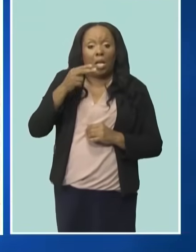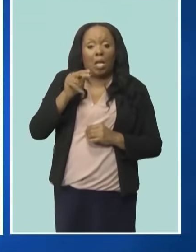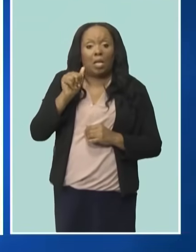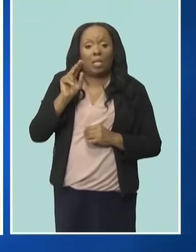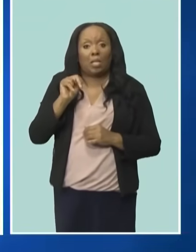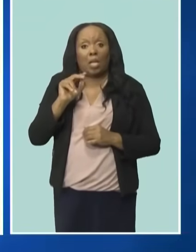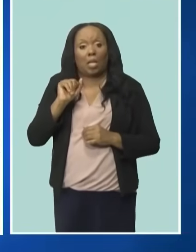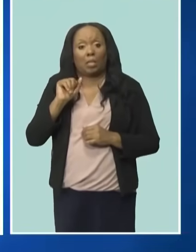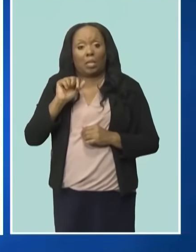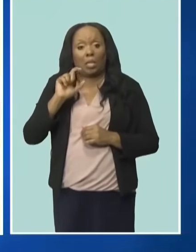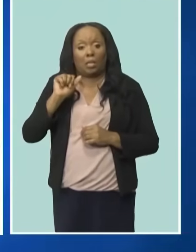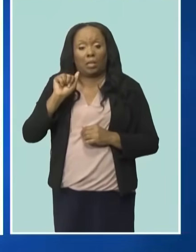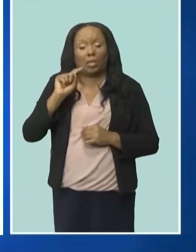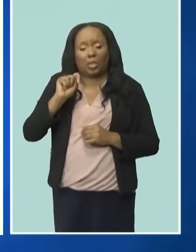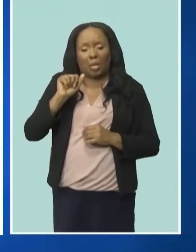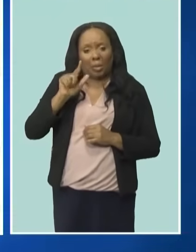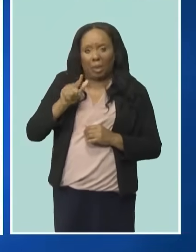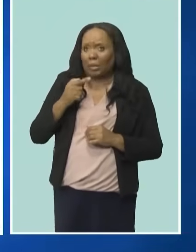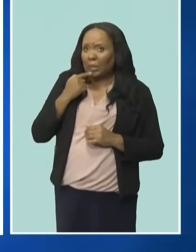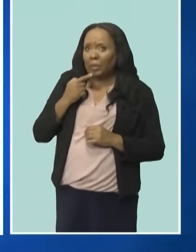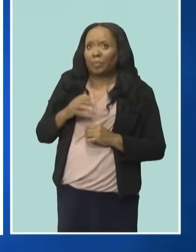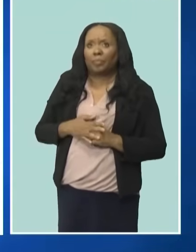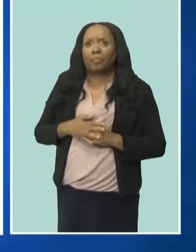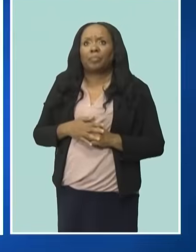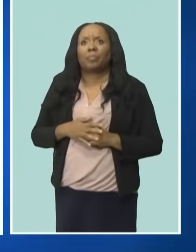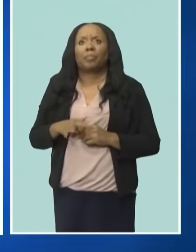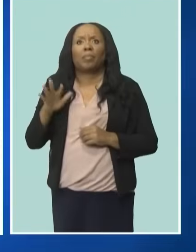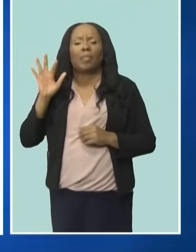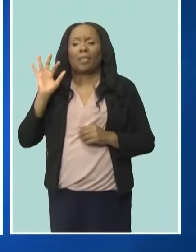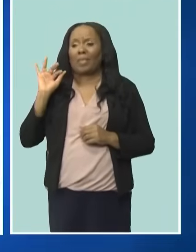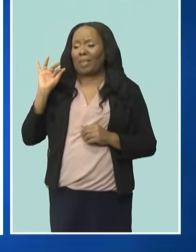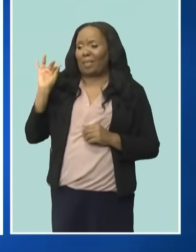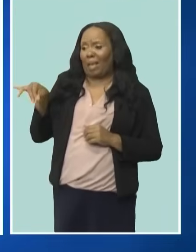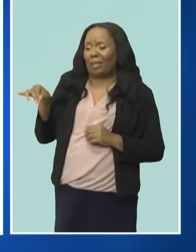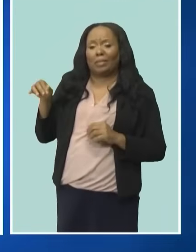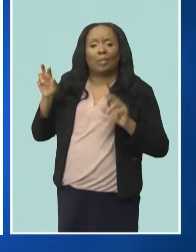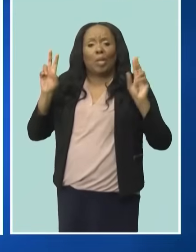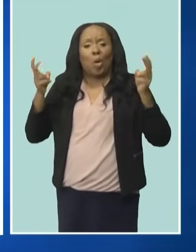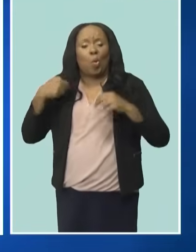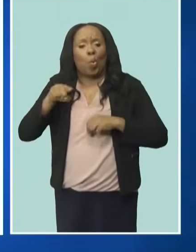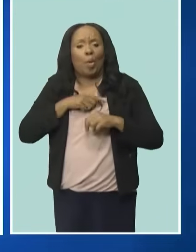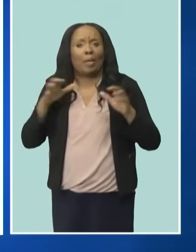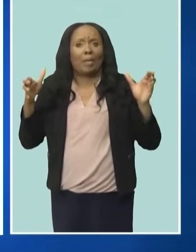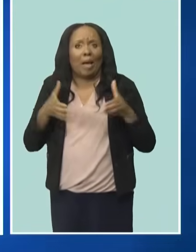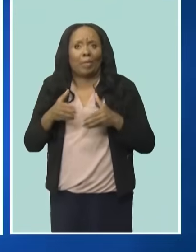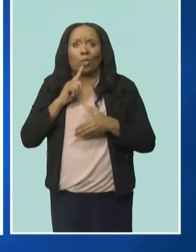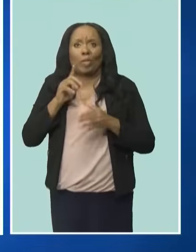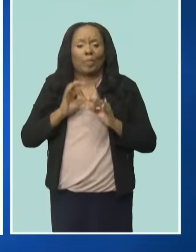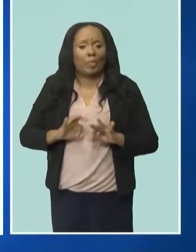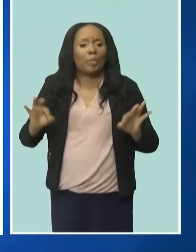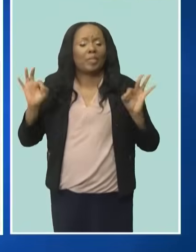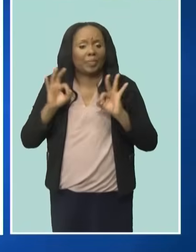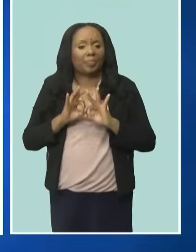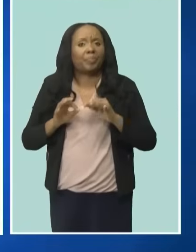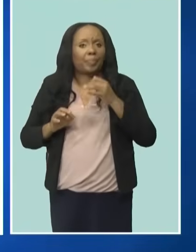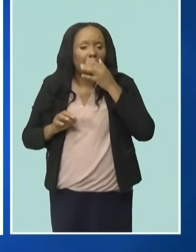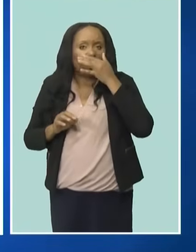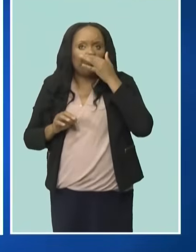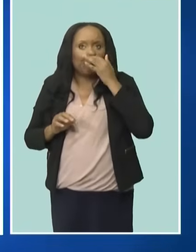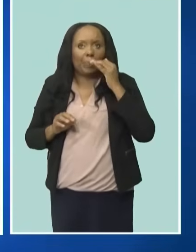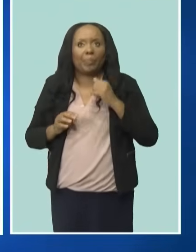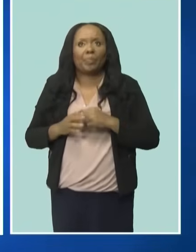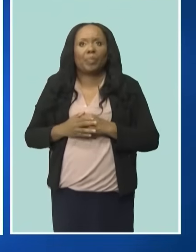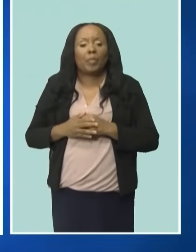South, said this is the element of regathering that is of importance. This is the element that really